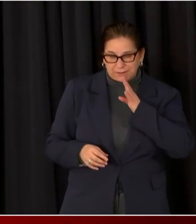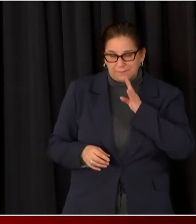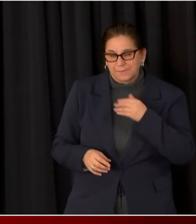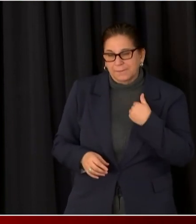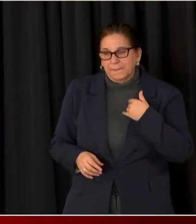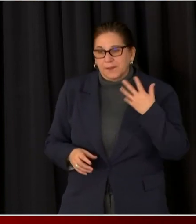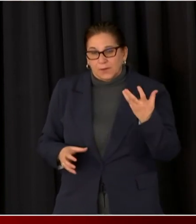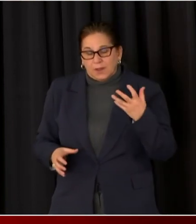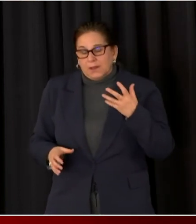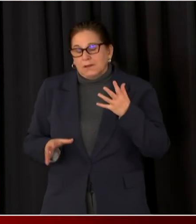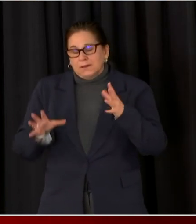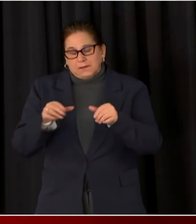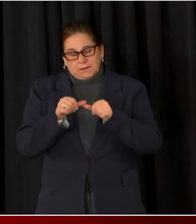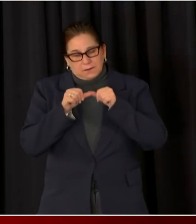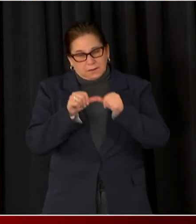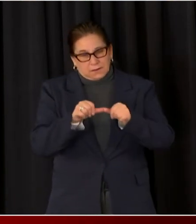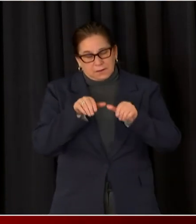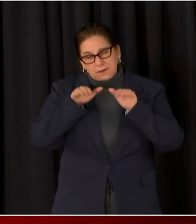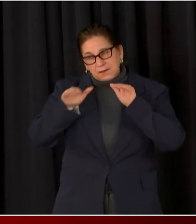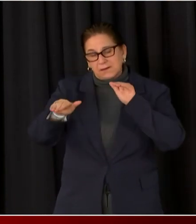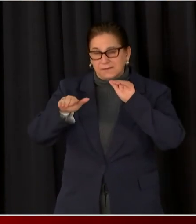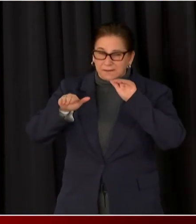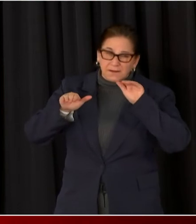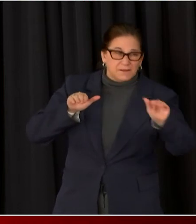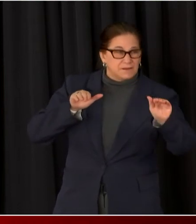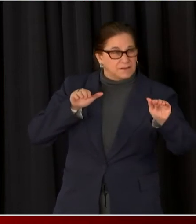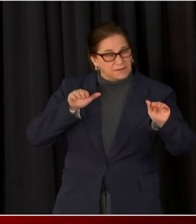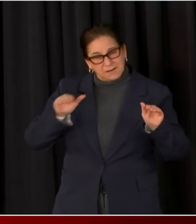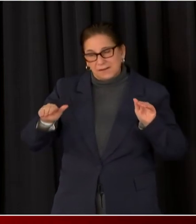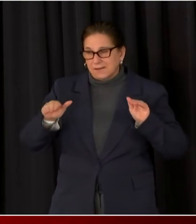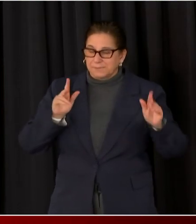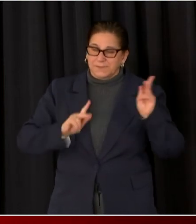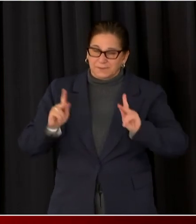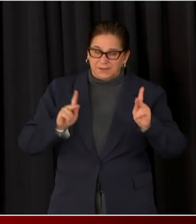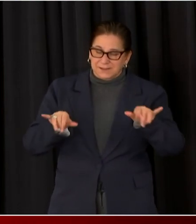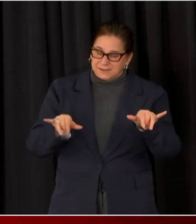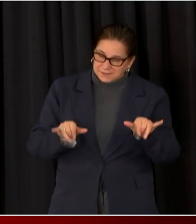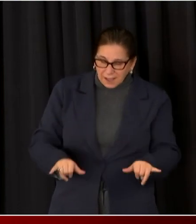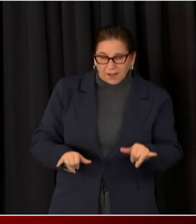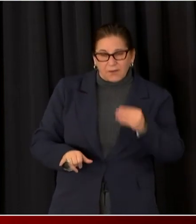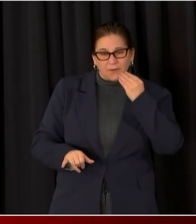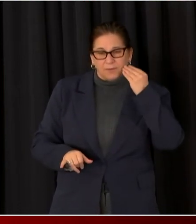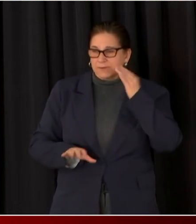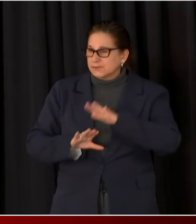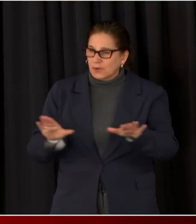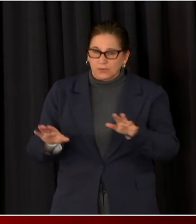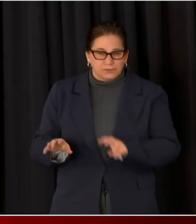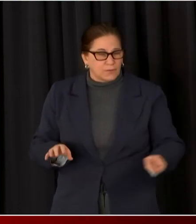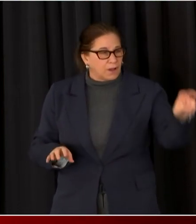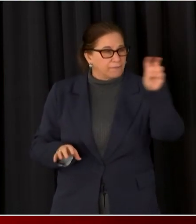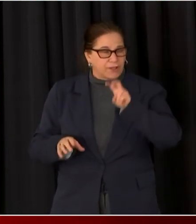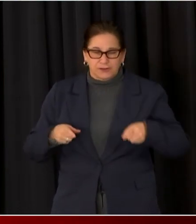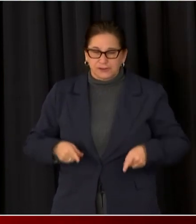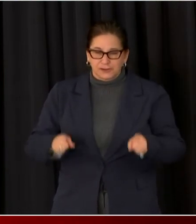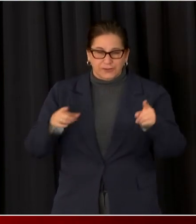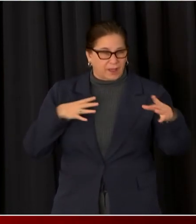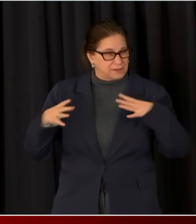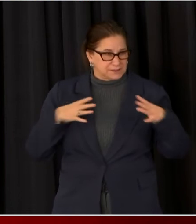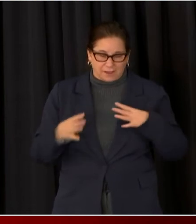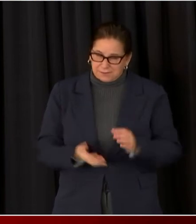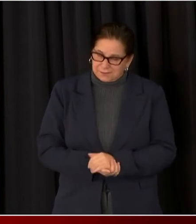the holidays and to celebrate at home. On another update, we have received in